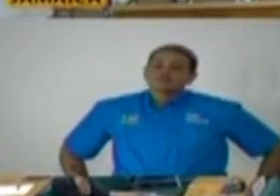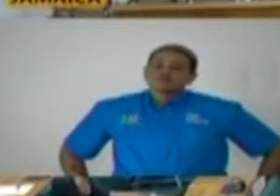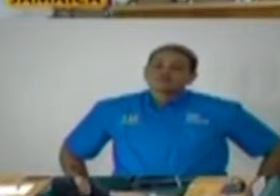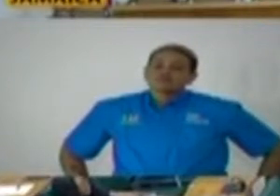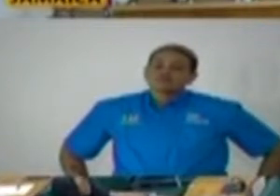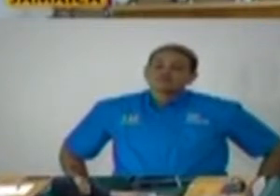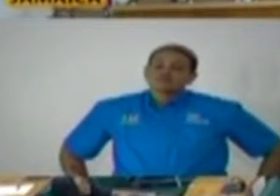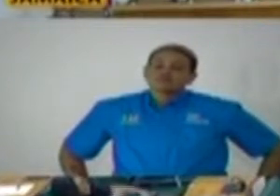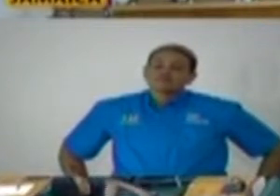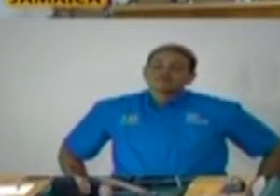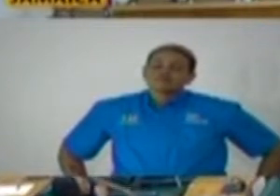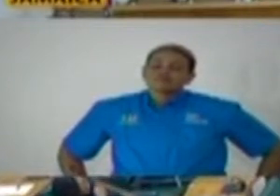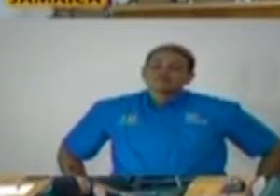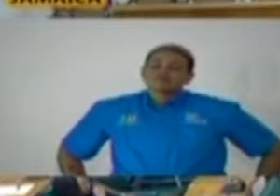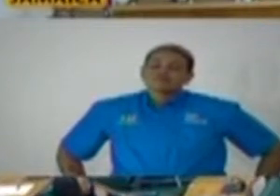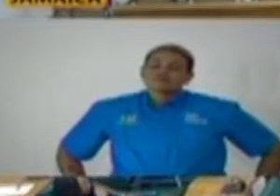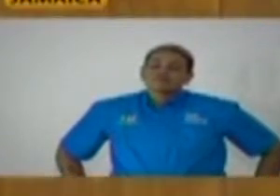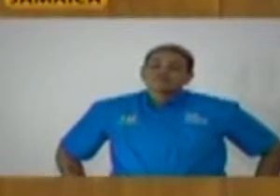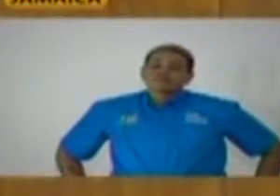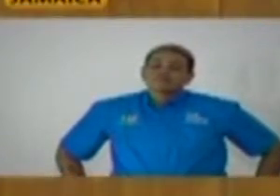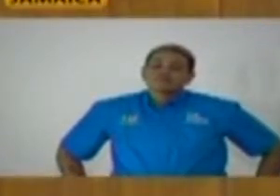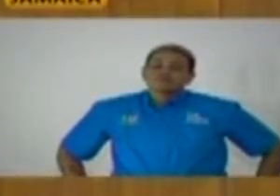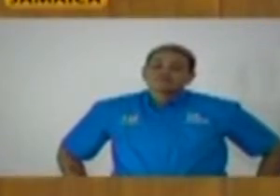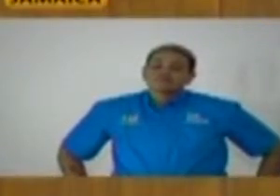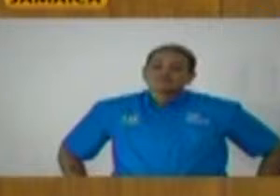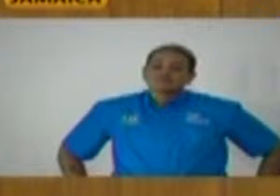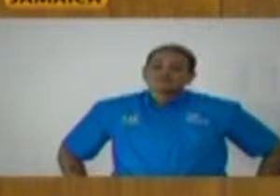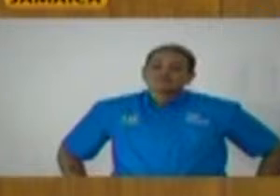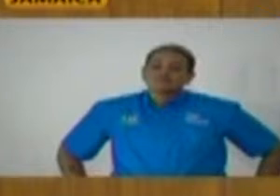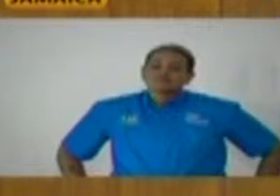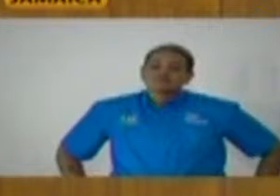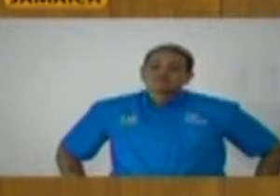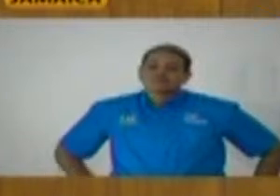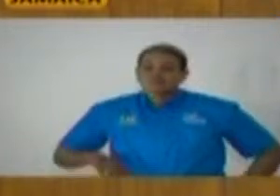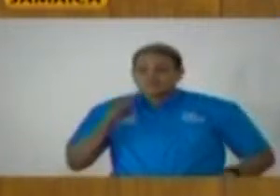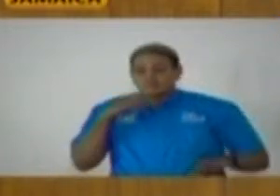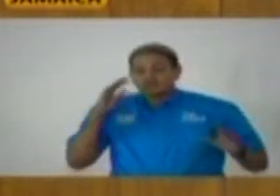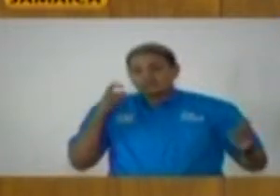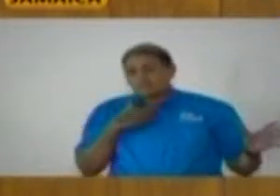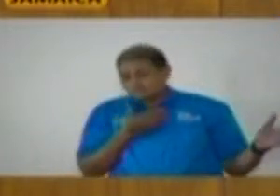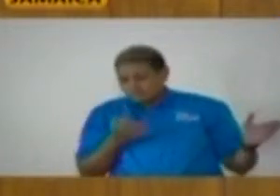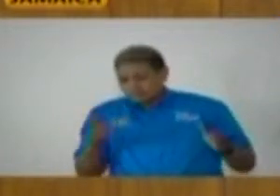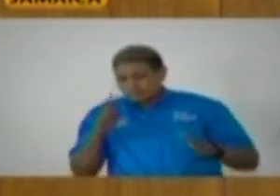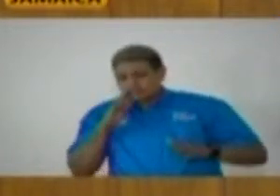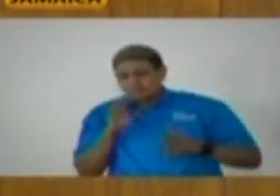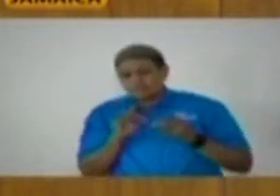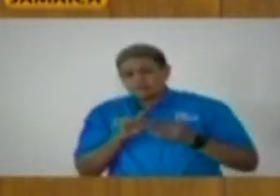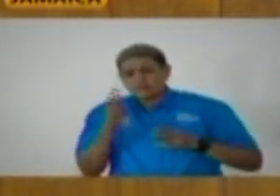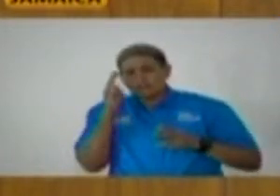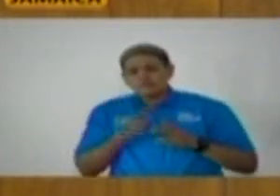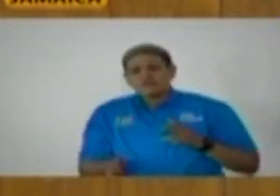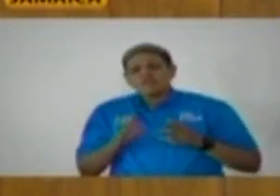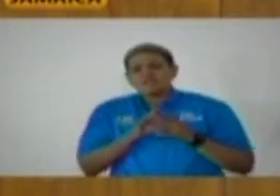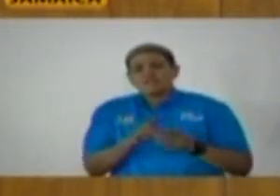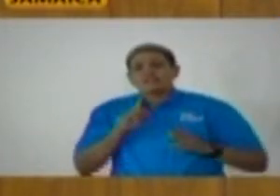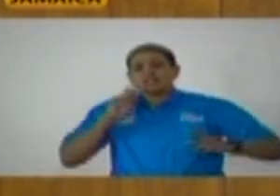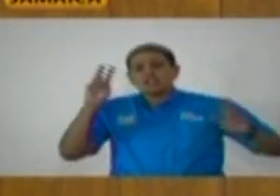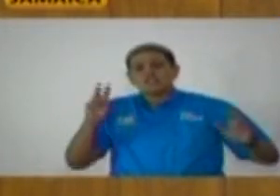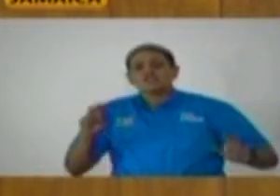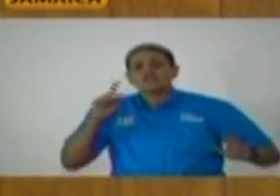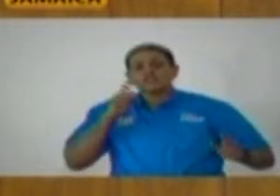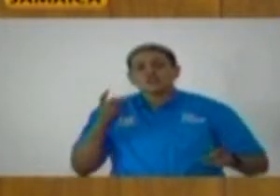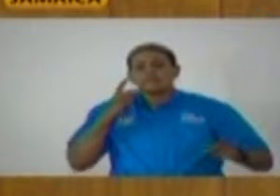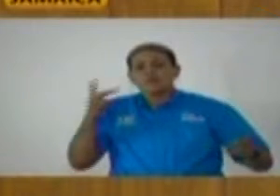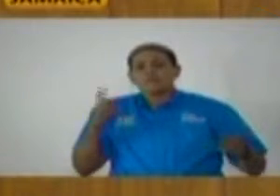That's right. Madam Speaker, I want to shift the conversation to speak briefly about a matter that has been in the